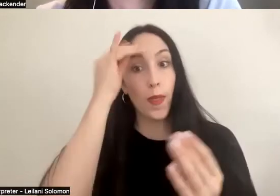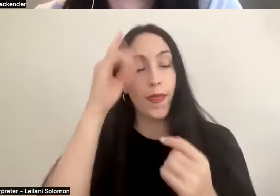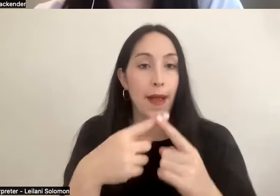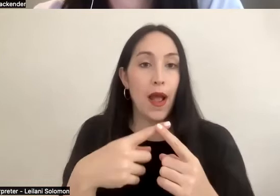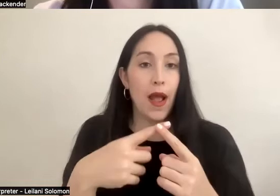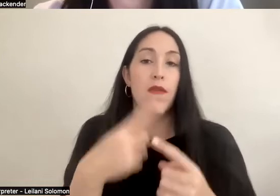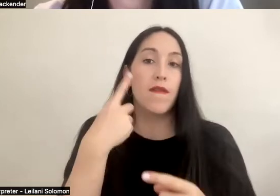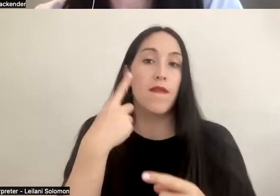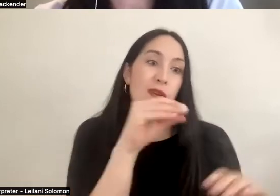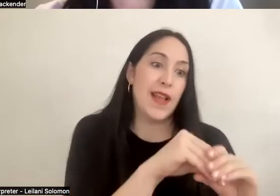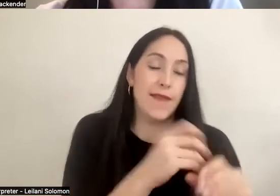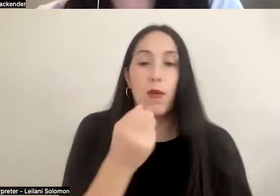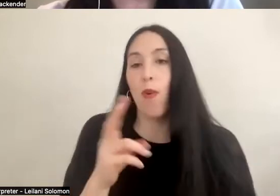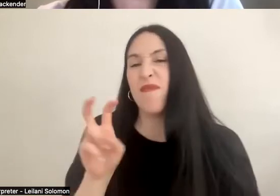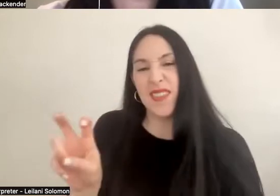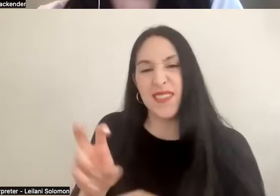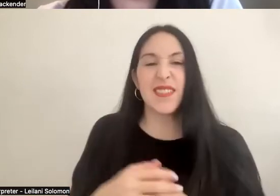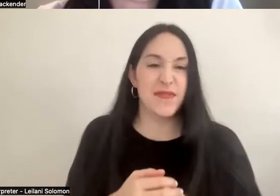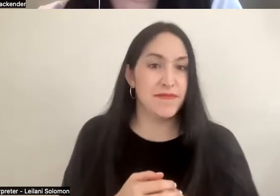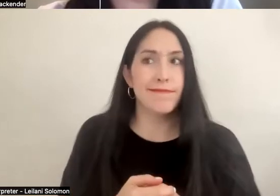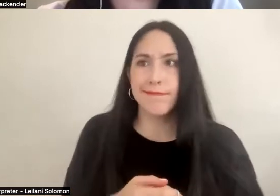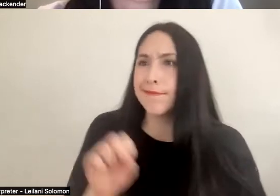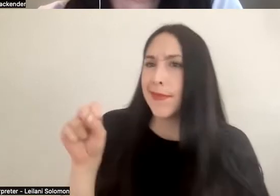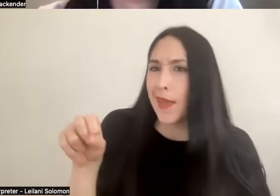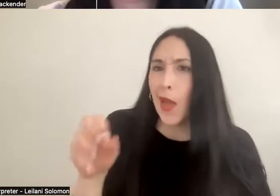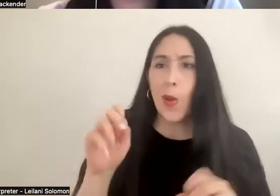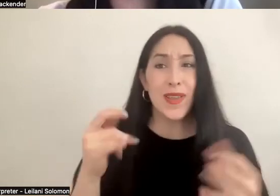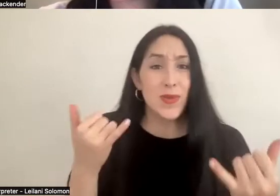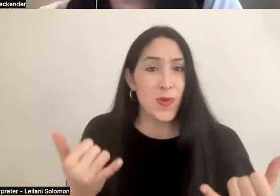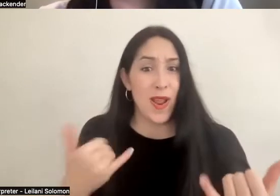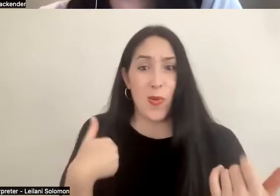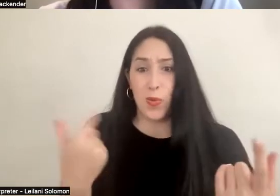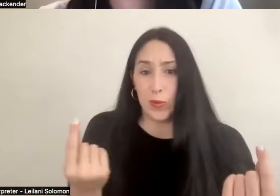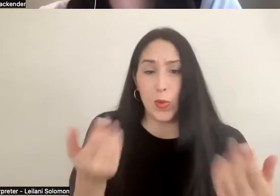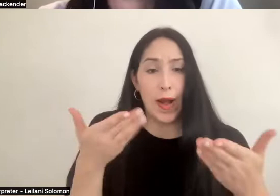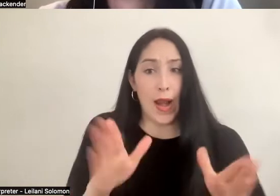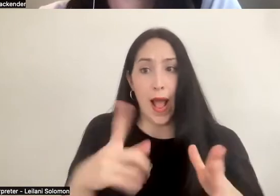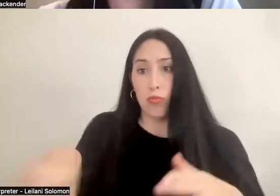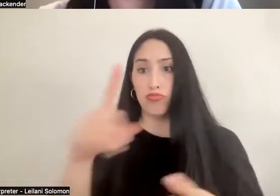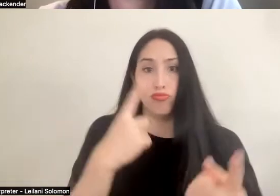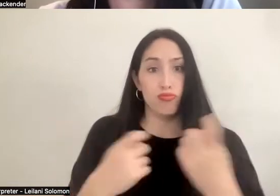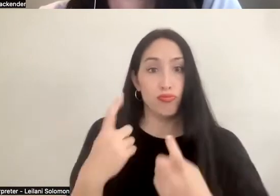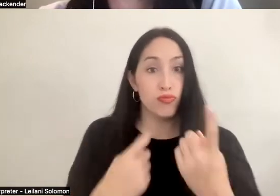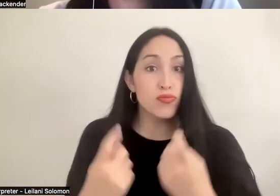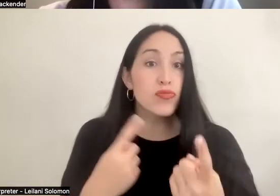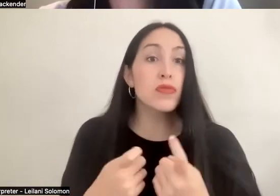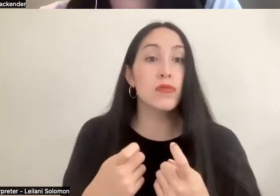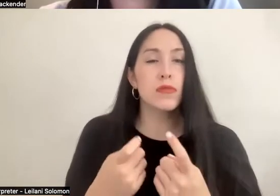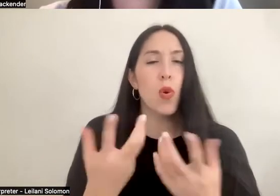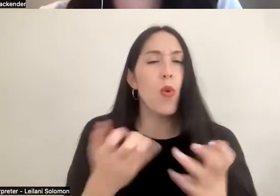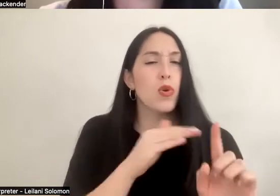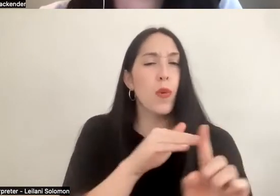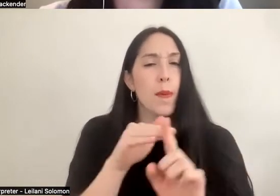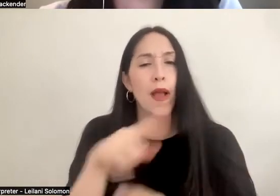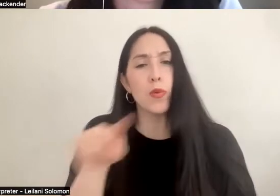Absolutely. Okay, so we're going to take some questions from our attendees. Just as a reminder to those that are joining us